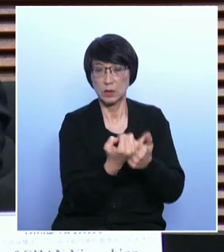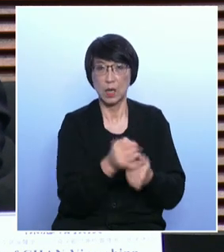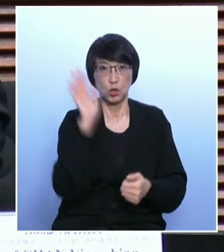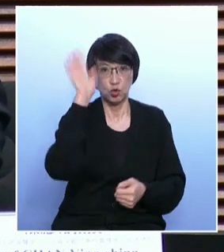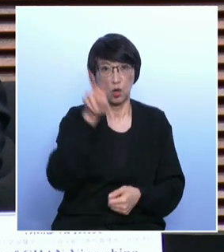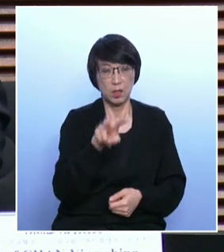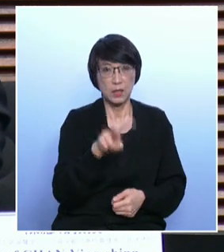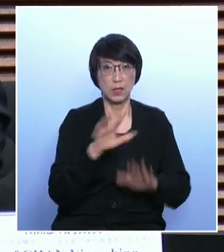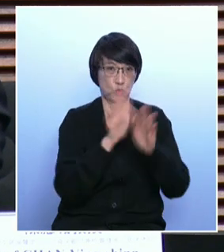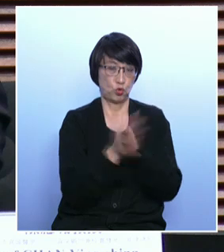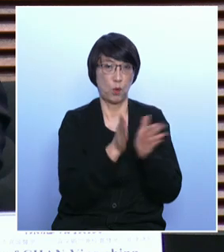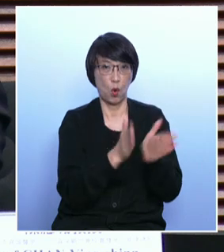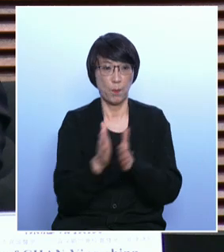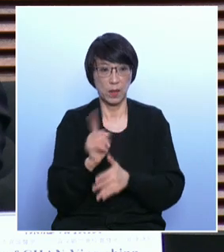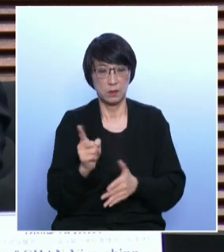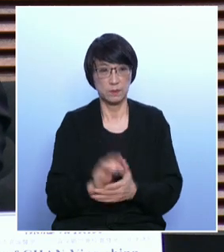teaching staff,